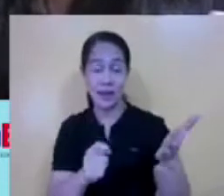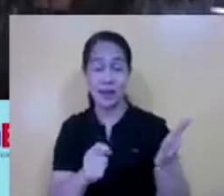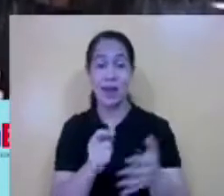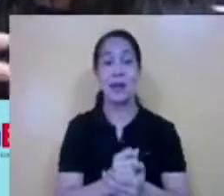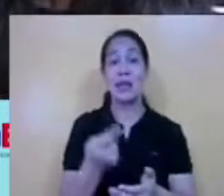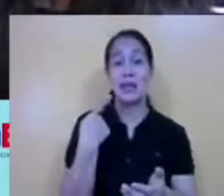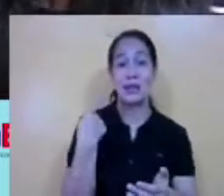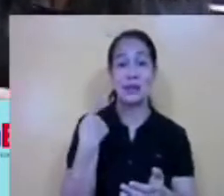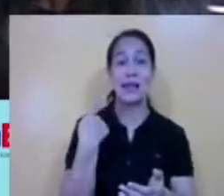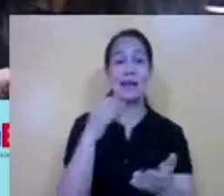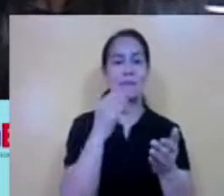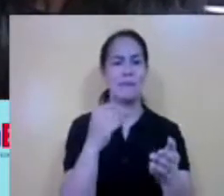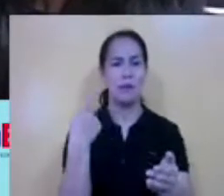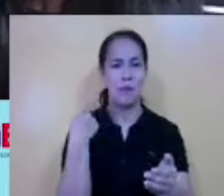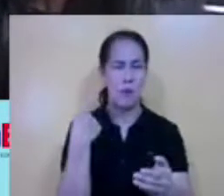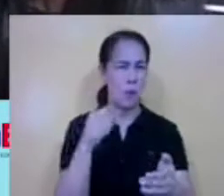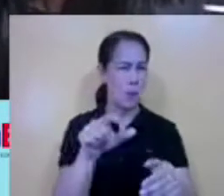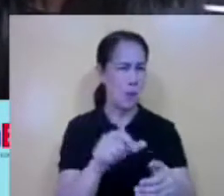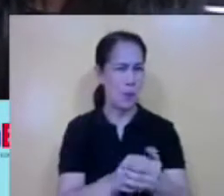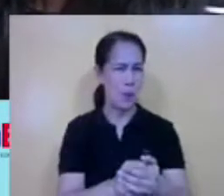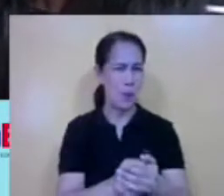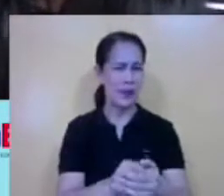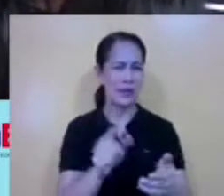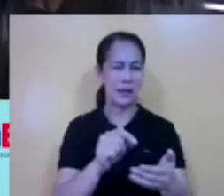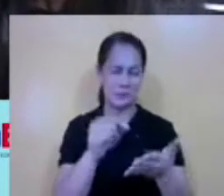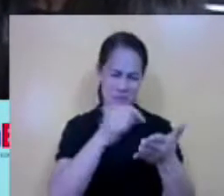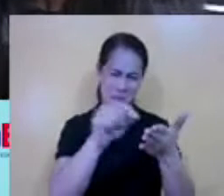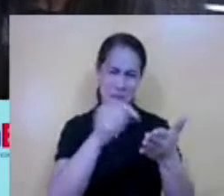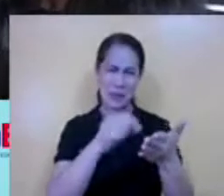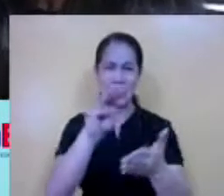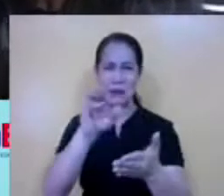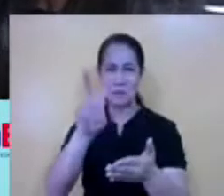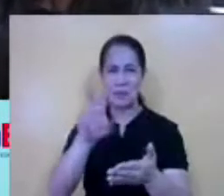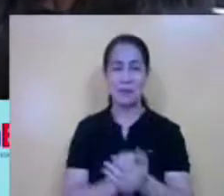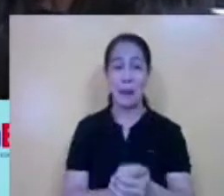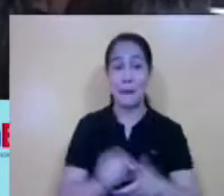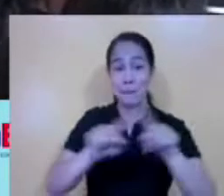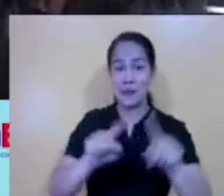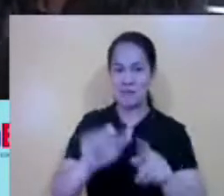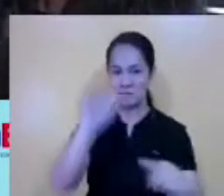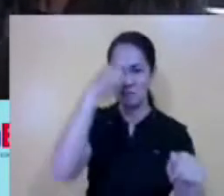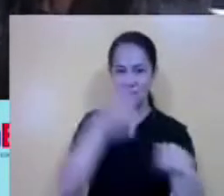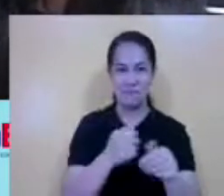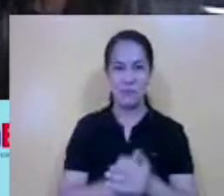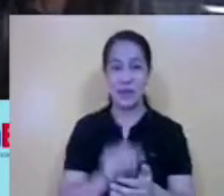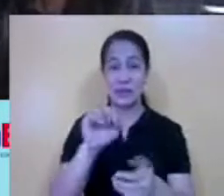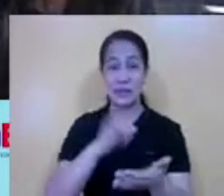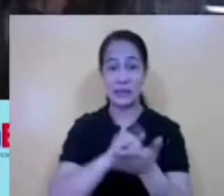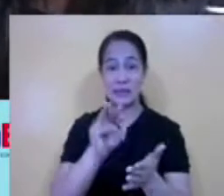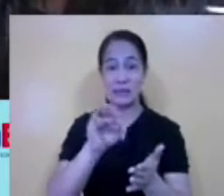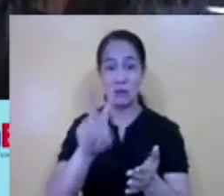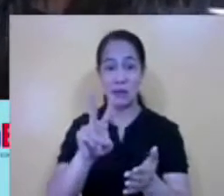that have a long laundry list of MOVs. But take note that some of those MOVs correspond to a